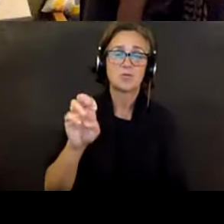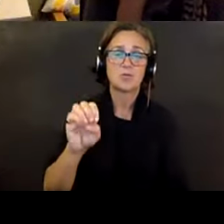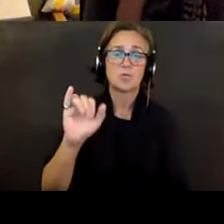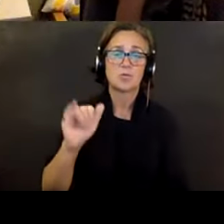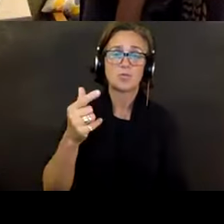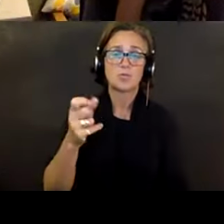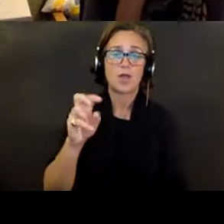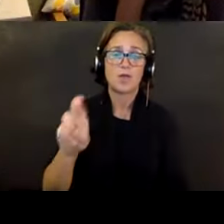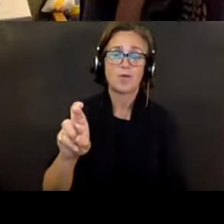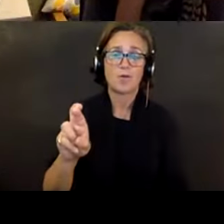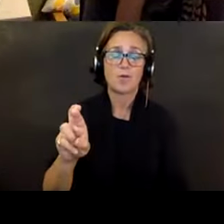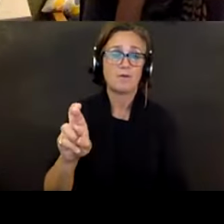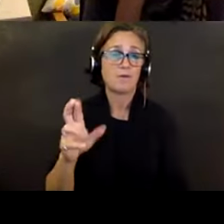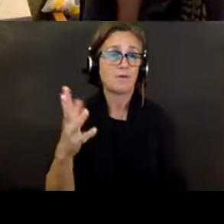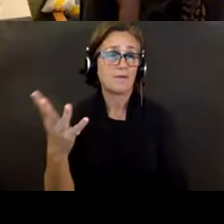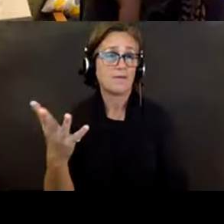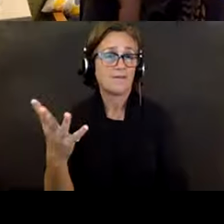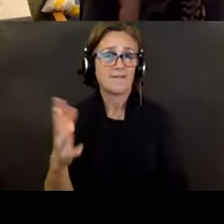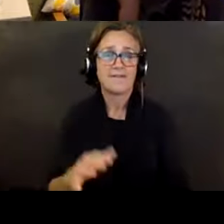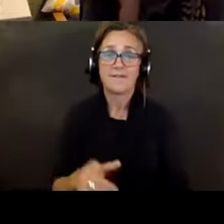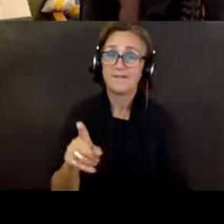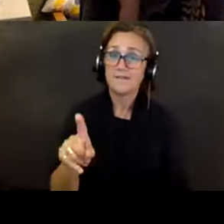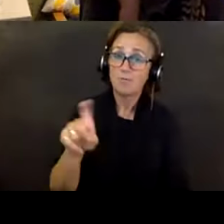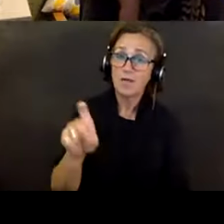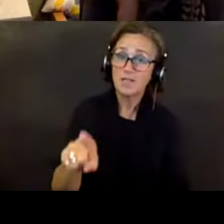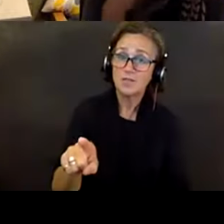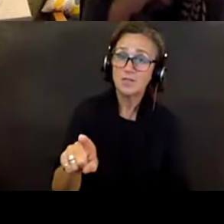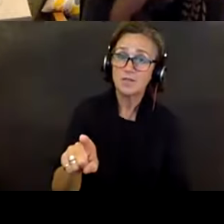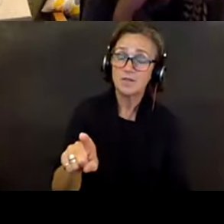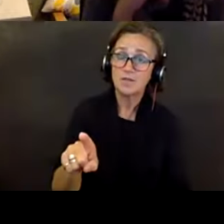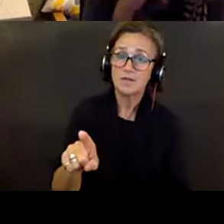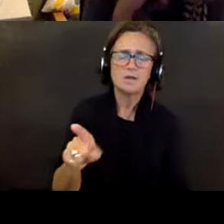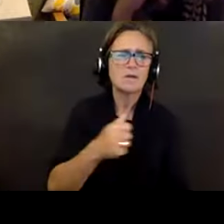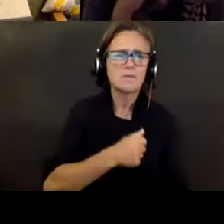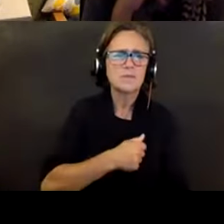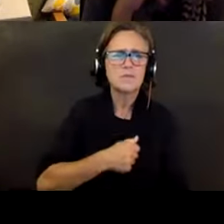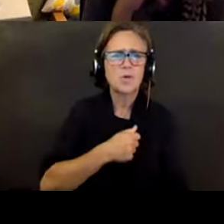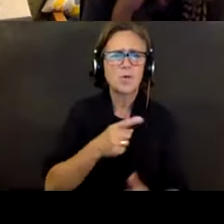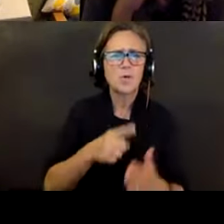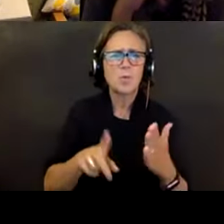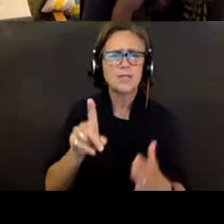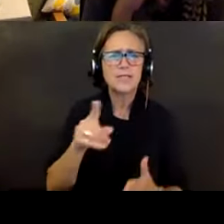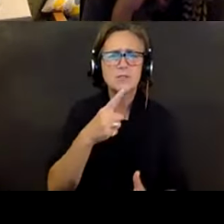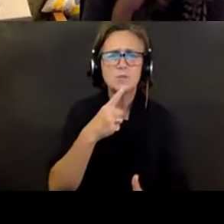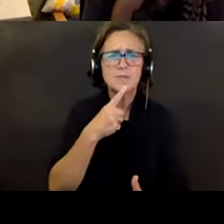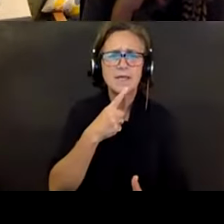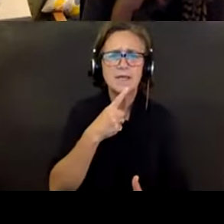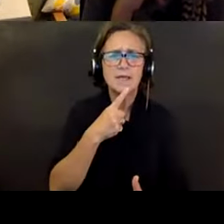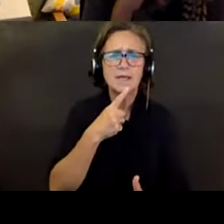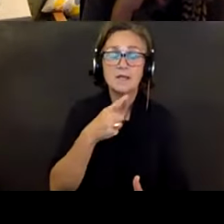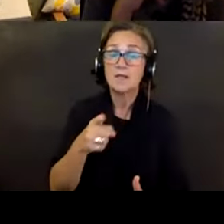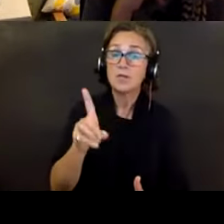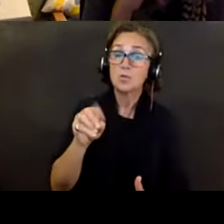Do you have any question? Do I have, I'm sorry, Grace. Do you have any question? Yeah.